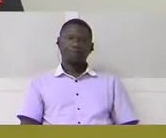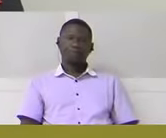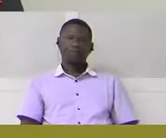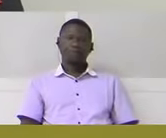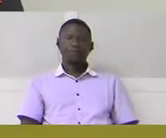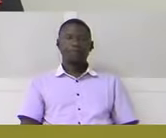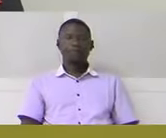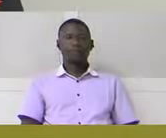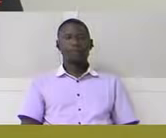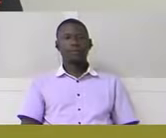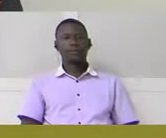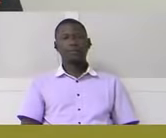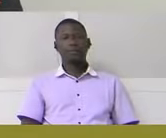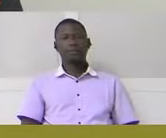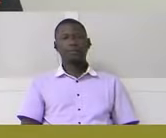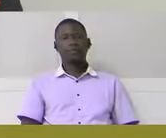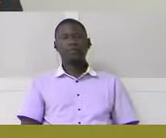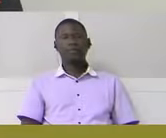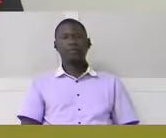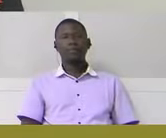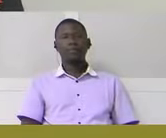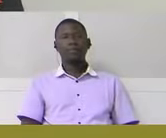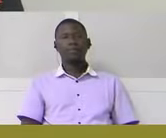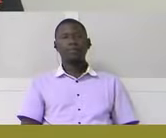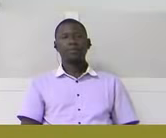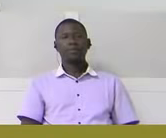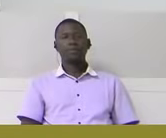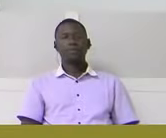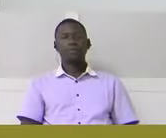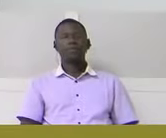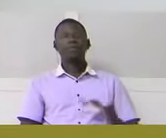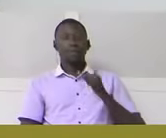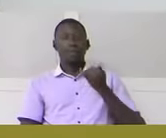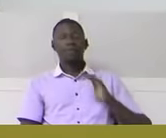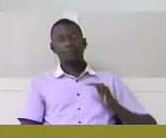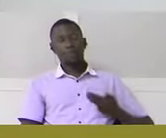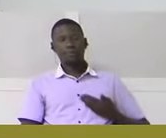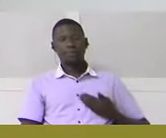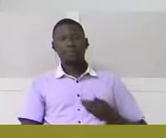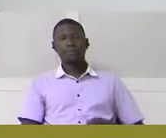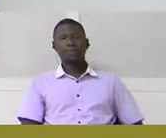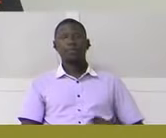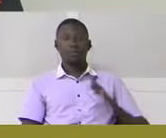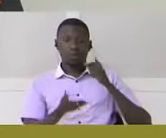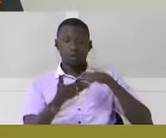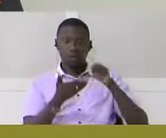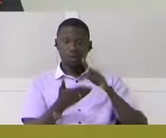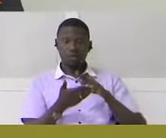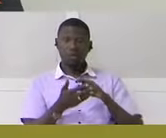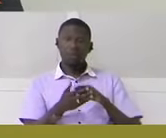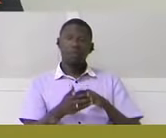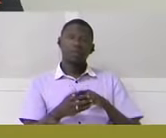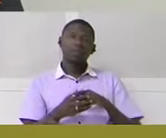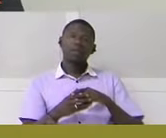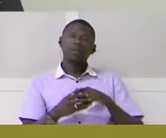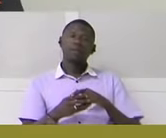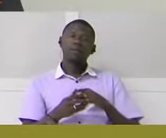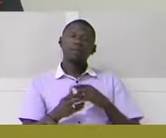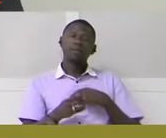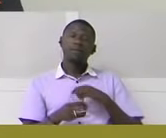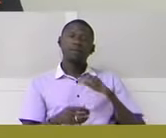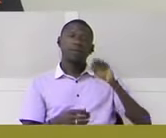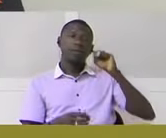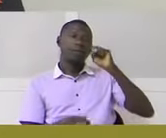lu topoto mo le men be konvo kono. Yes, ma. So it is correct that the stewards vehicle and the